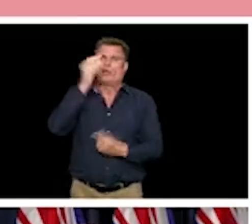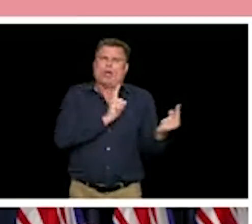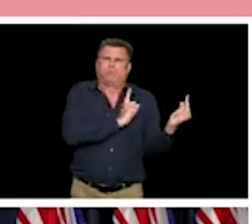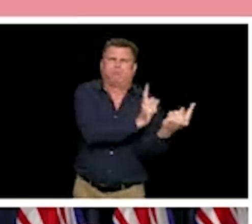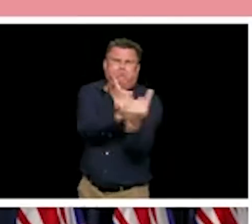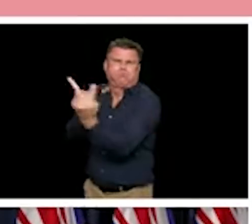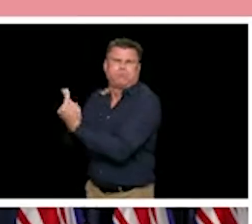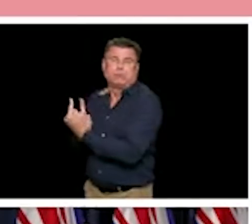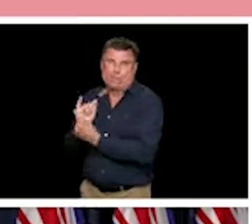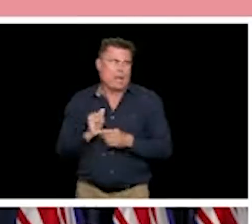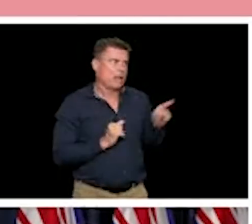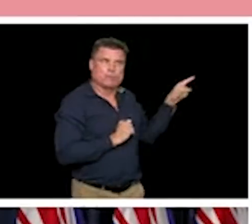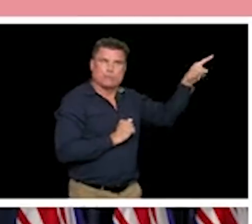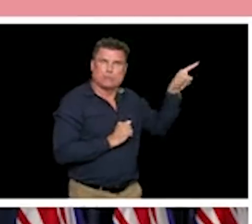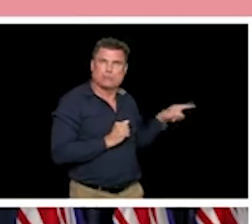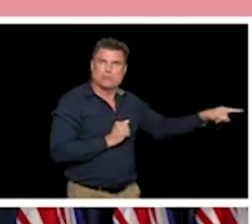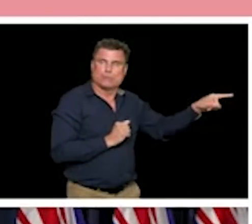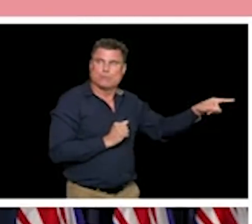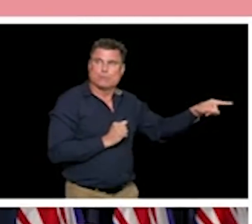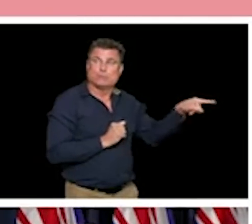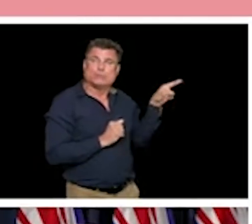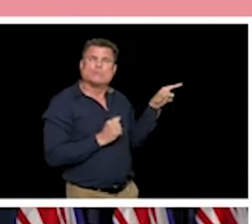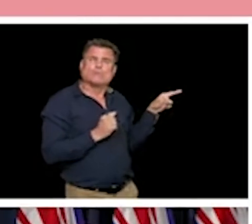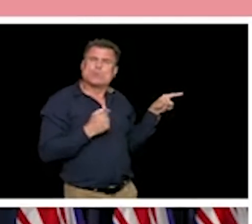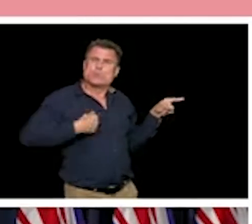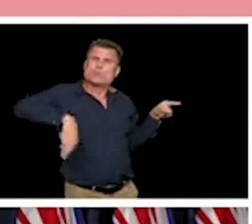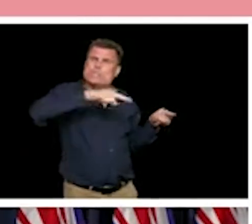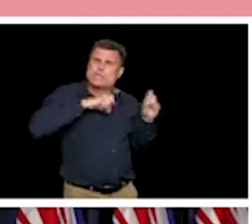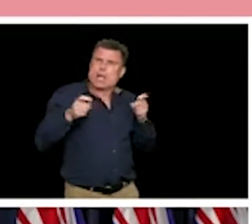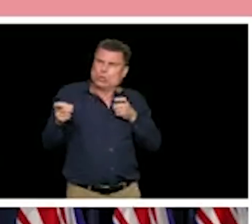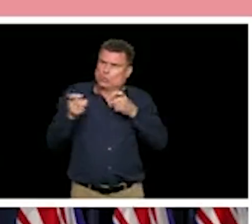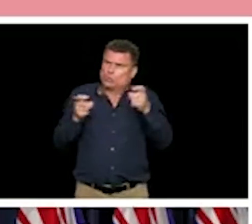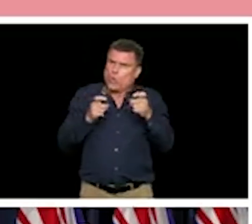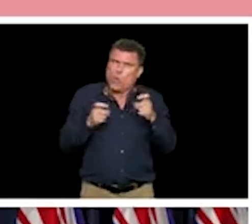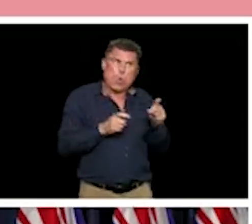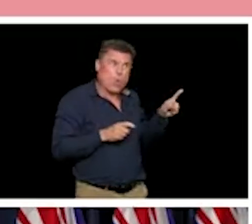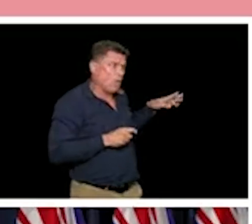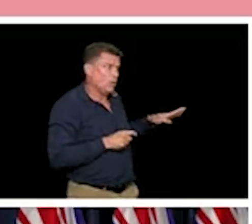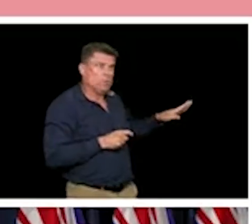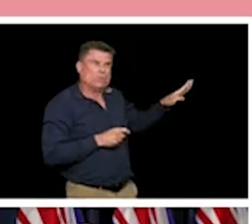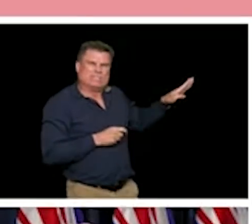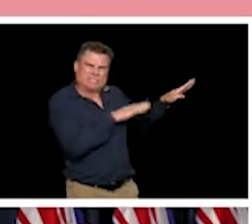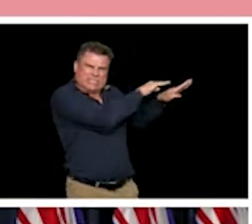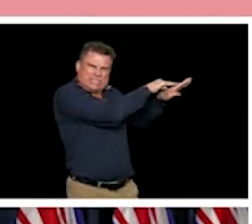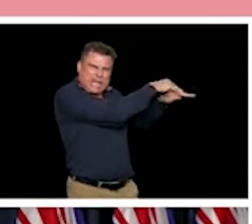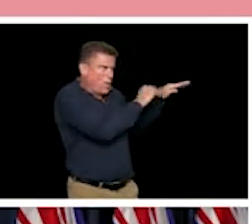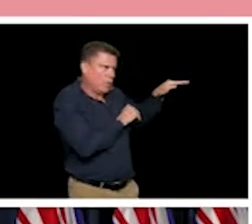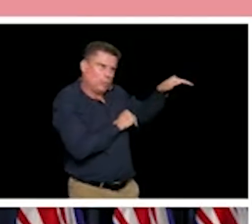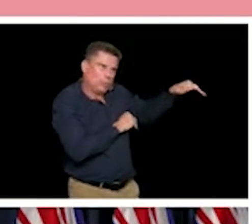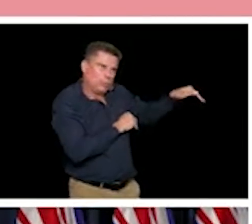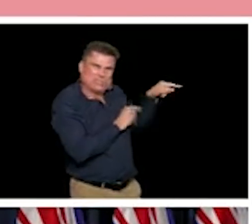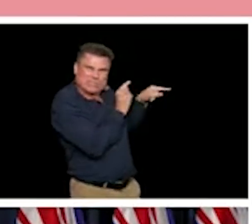down by making sure that those contacts are safe. And that includes things like our safe distances, keeping our numbers small,